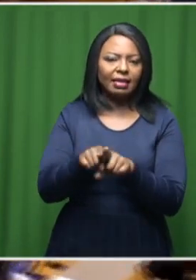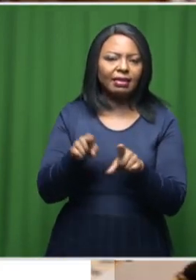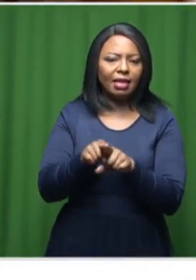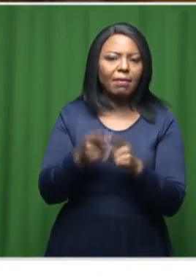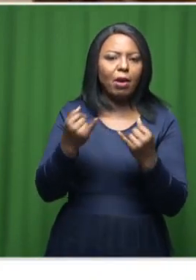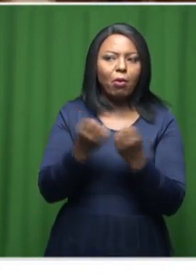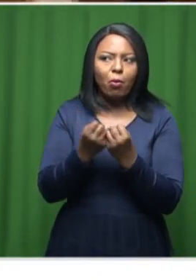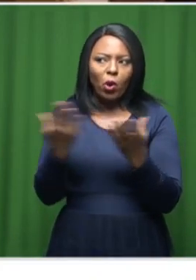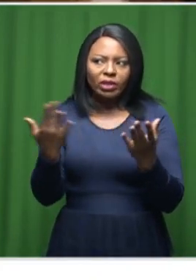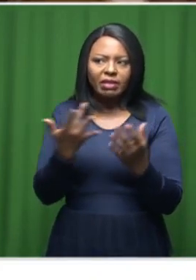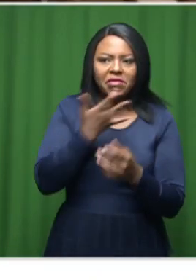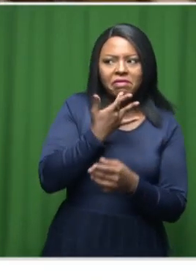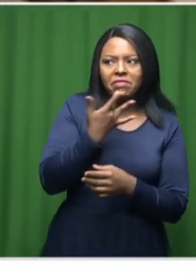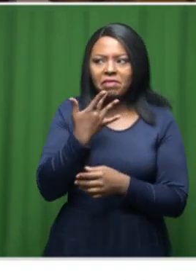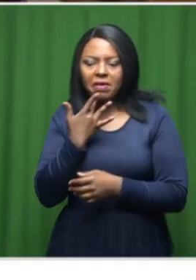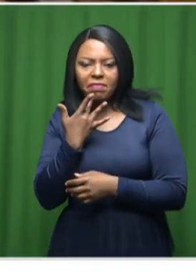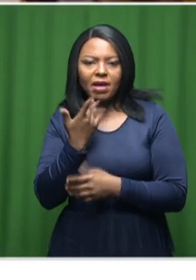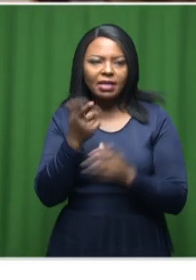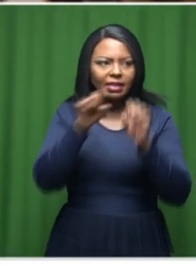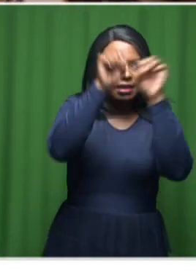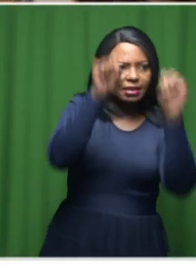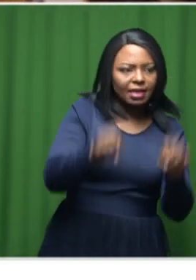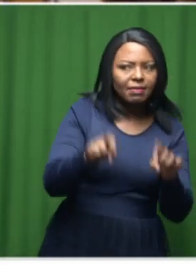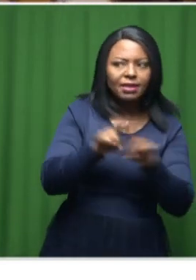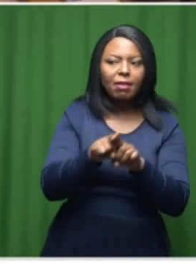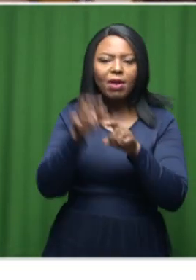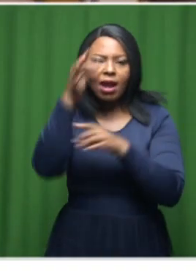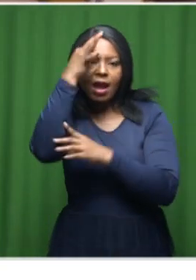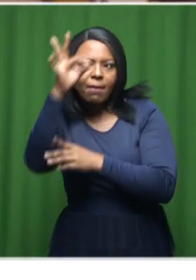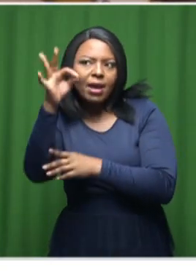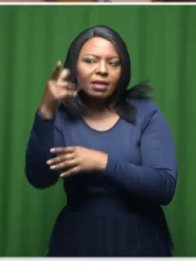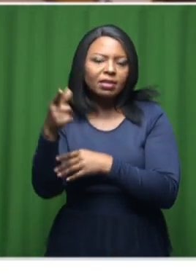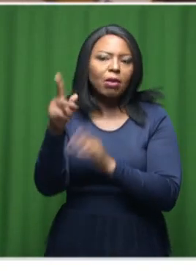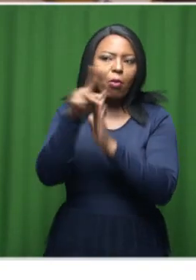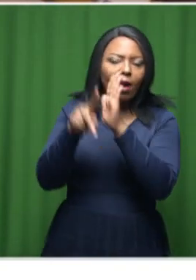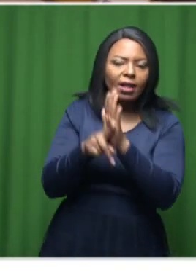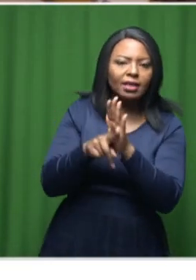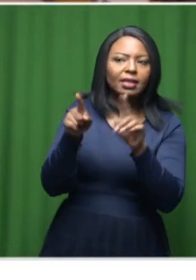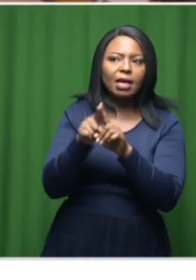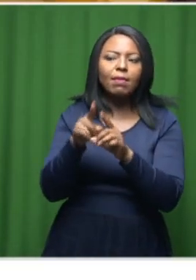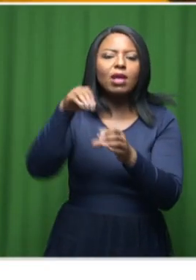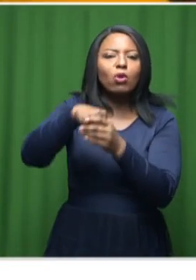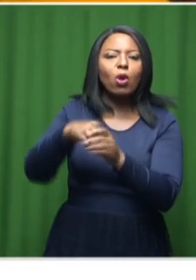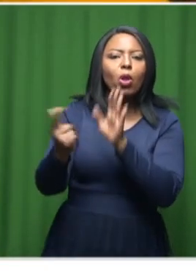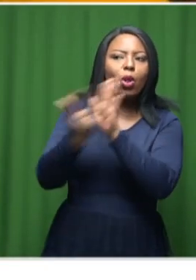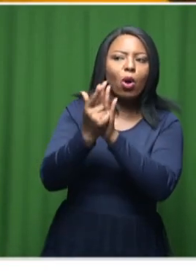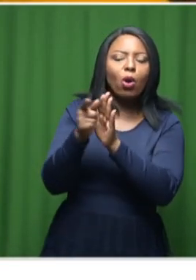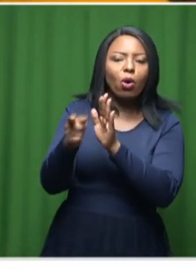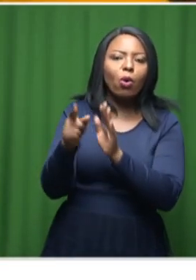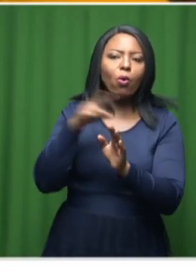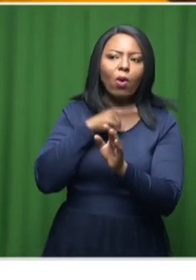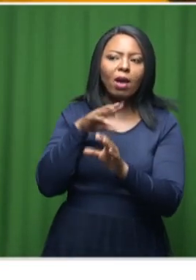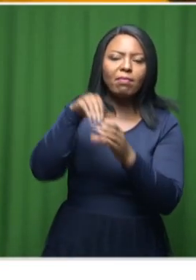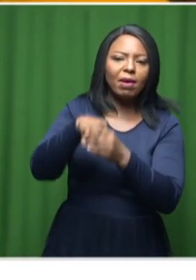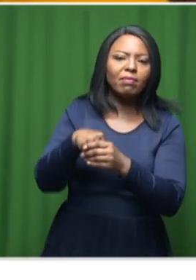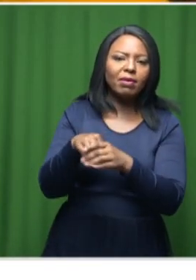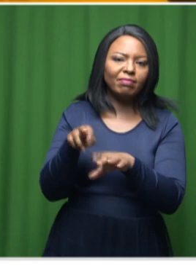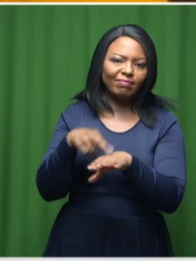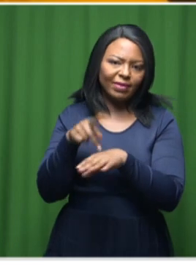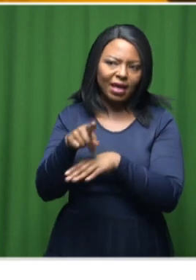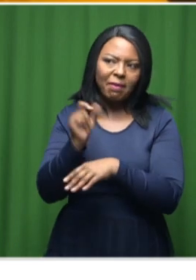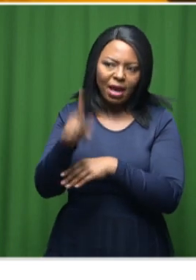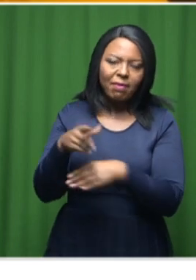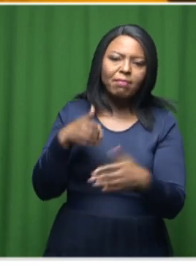bias in multiple systems and public policy institutions, including laws that perpetuate and reinforce barriers